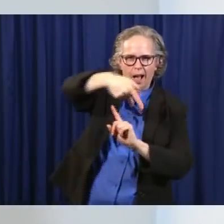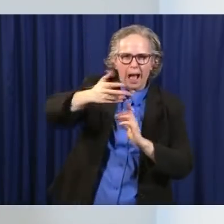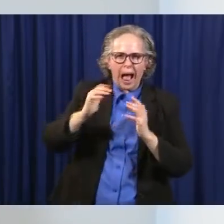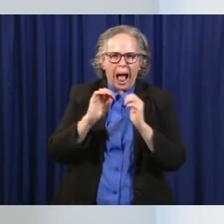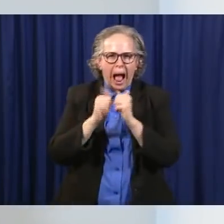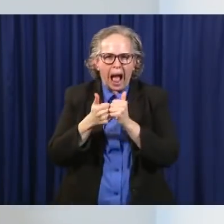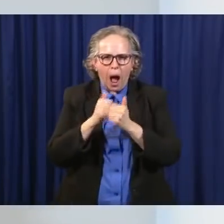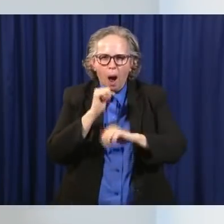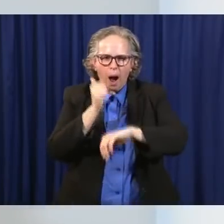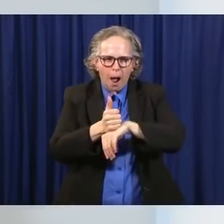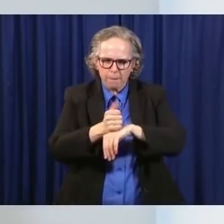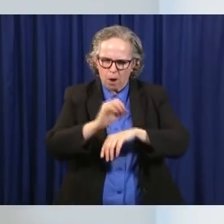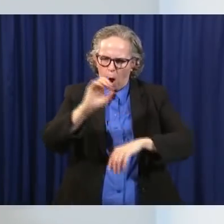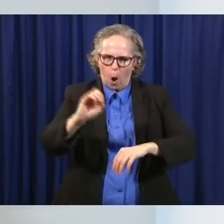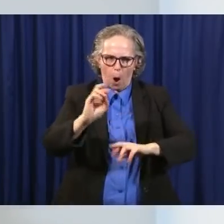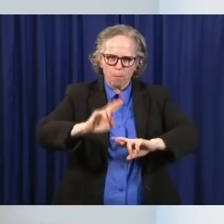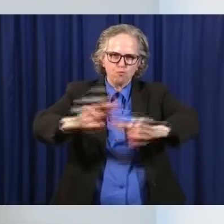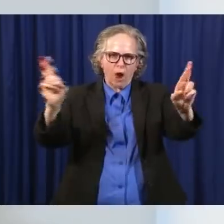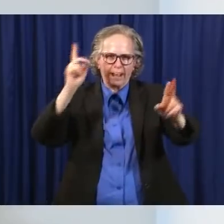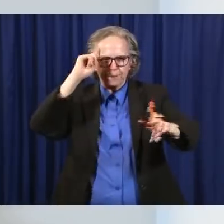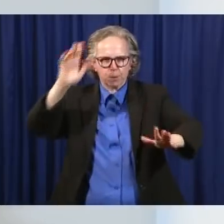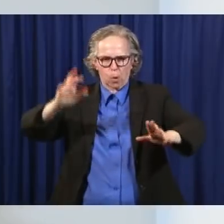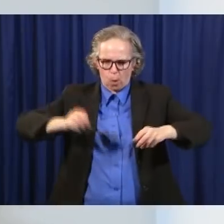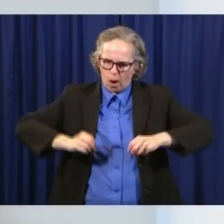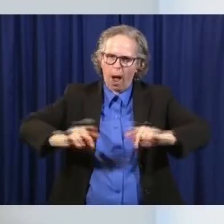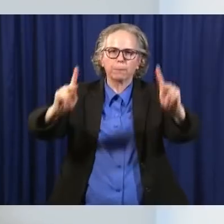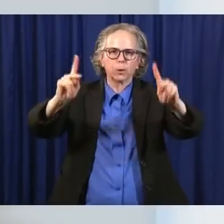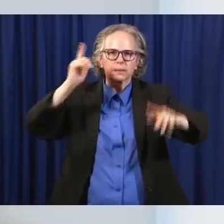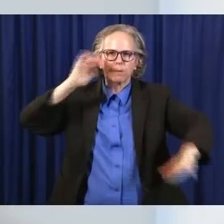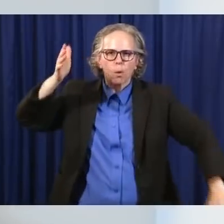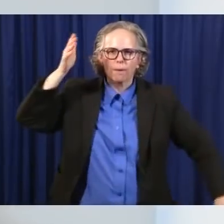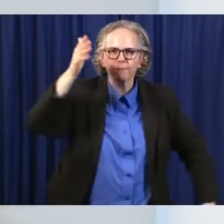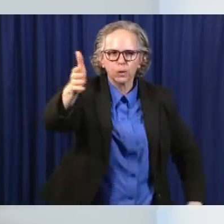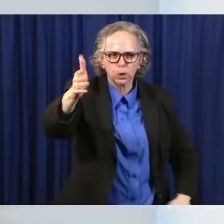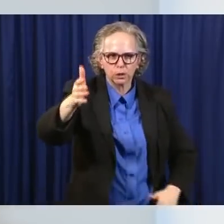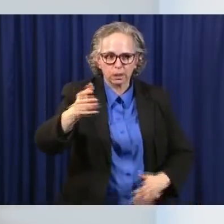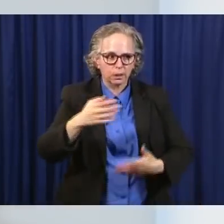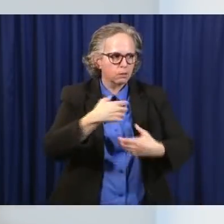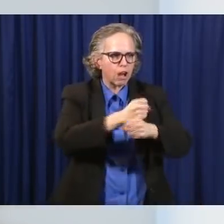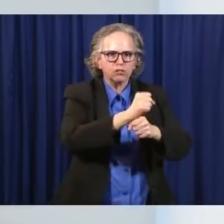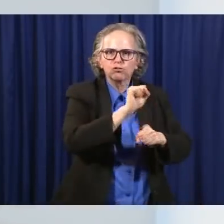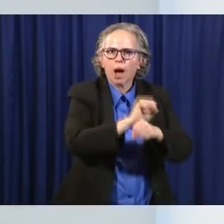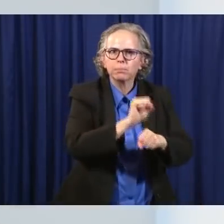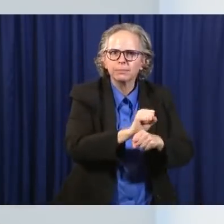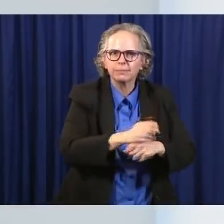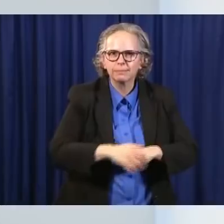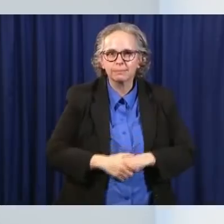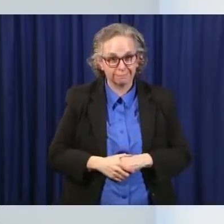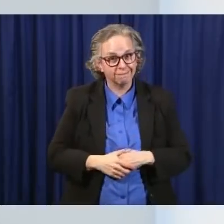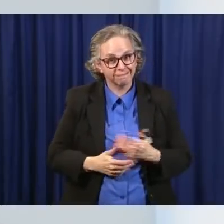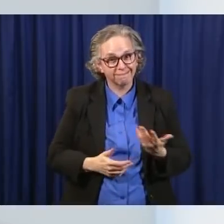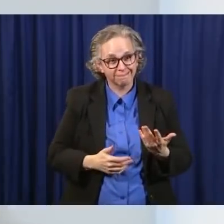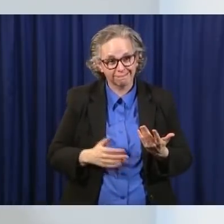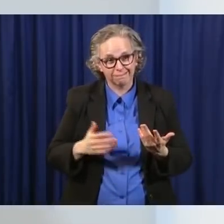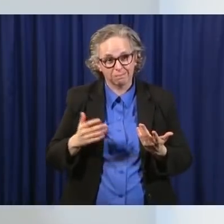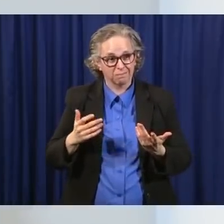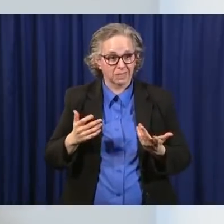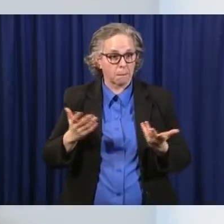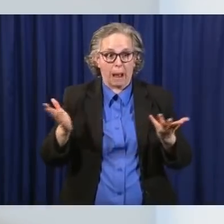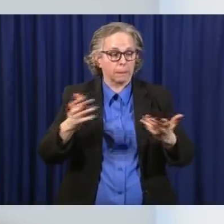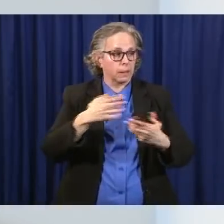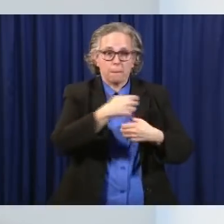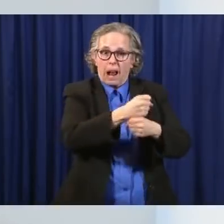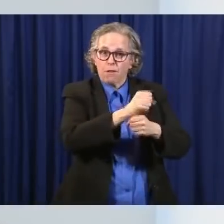future to create jobs and prosperity here. And you take something like the Manufacturing Alliance. The Manufacturing Alliance has